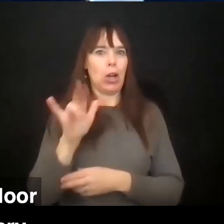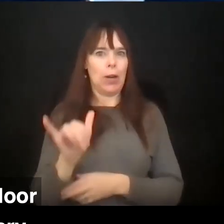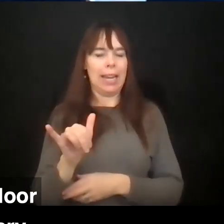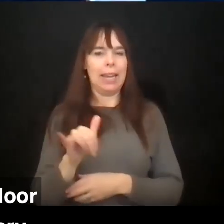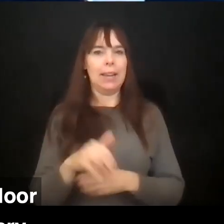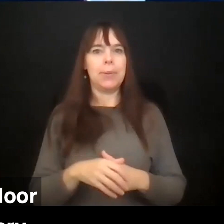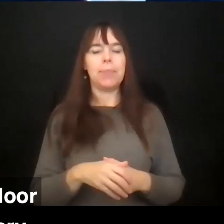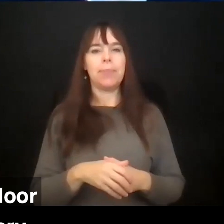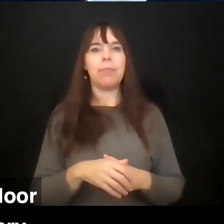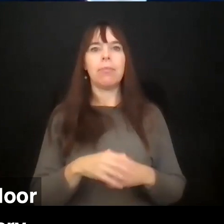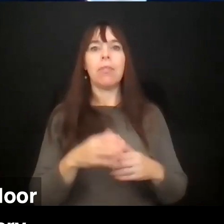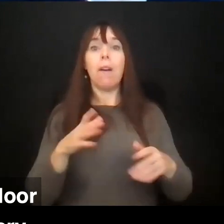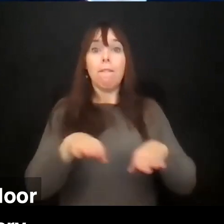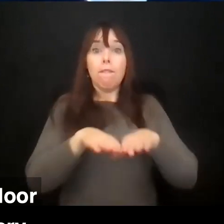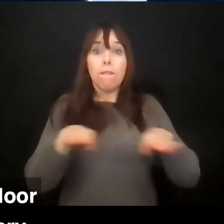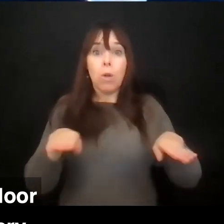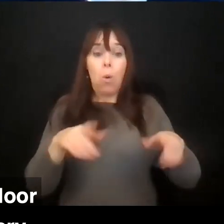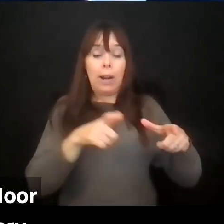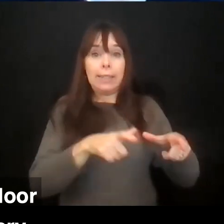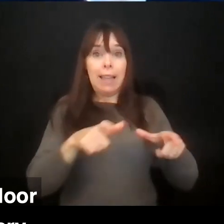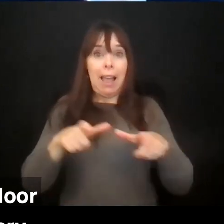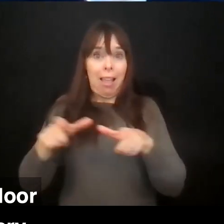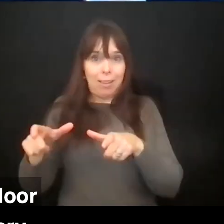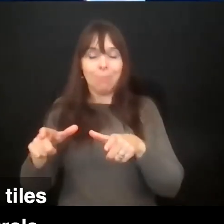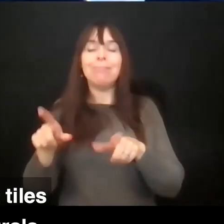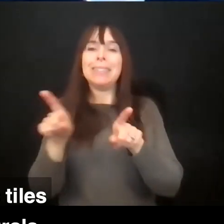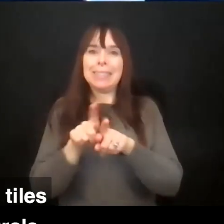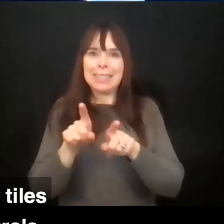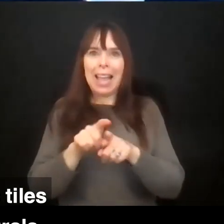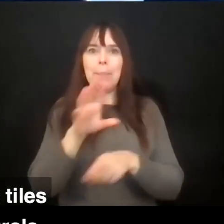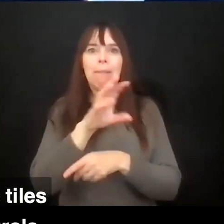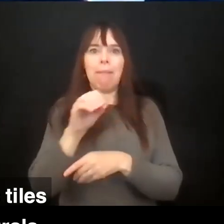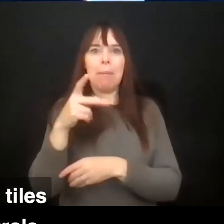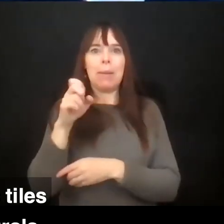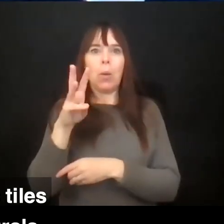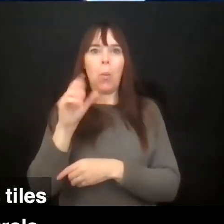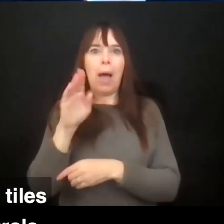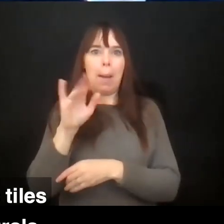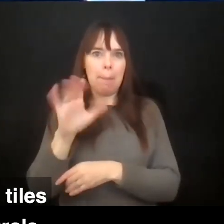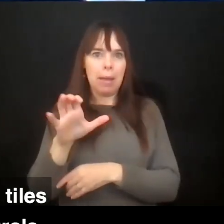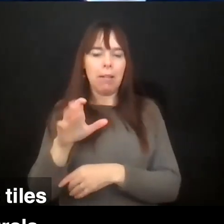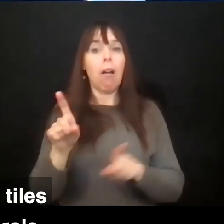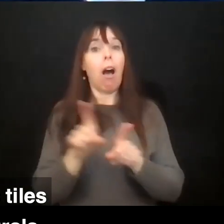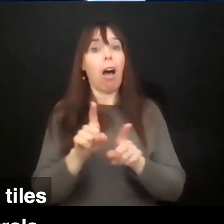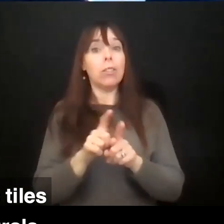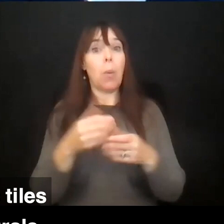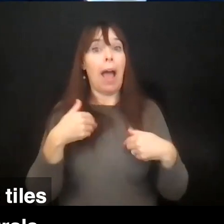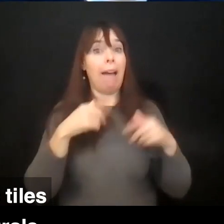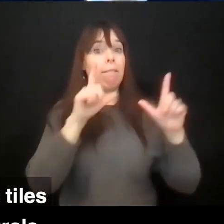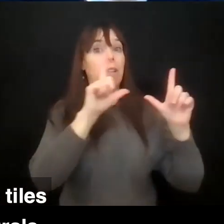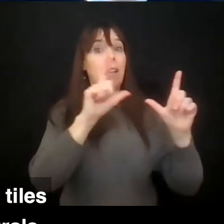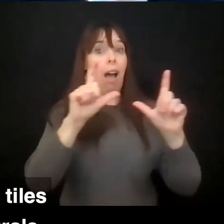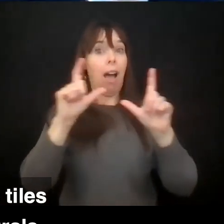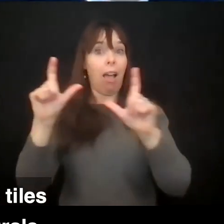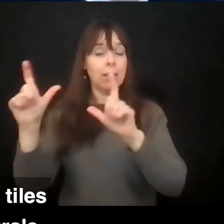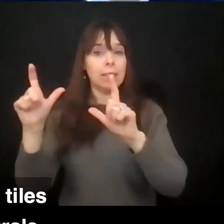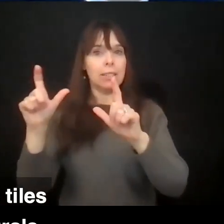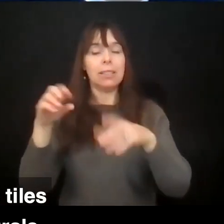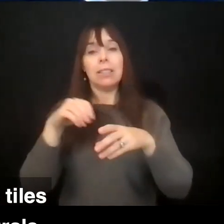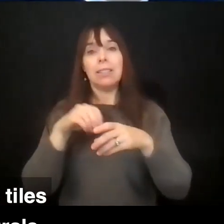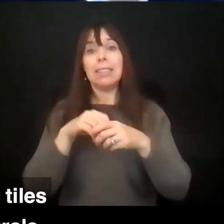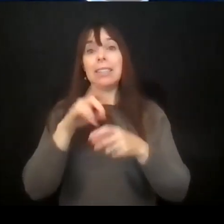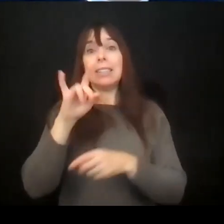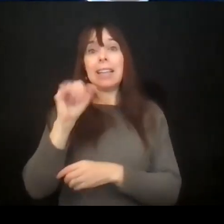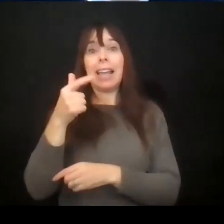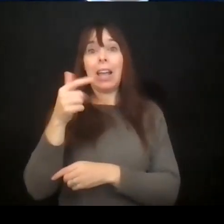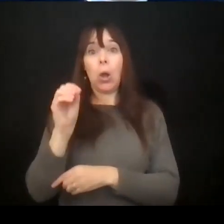where the tile on the floor is from Pueblic Pottery. Also, we have Pueblic tiles in the Diego